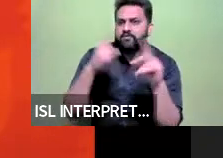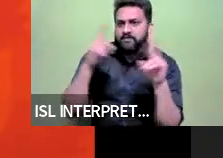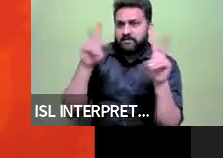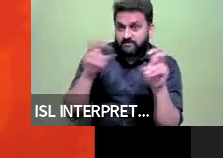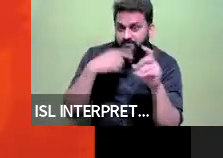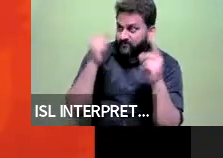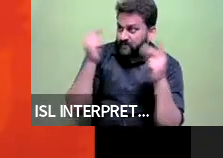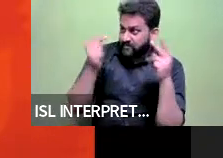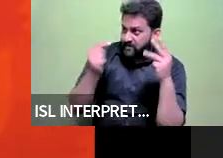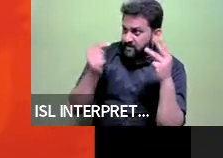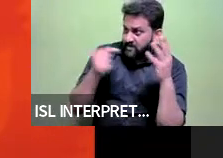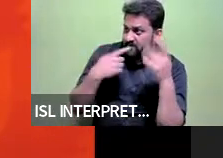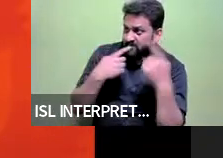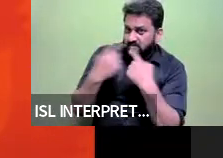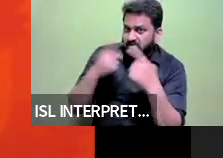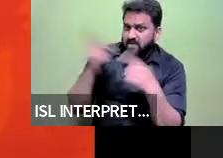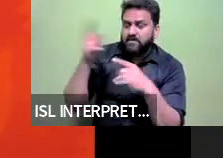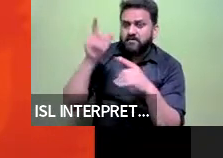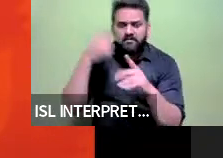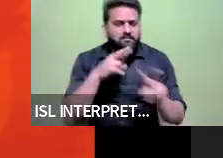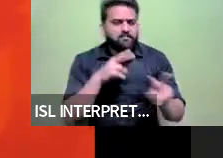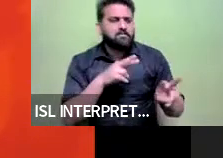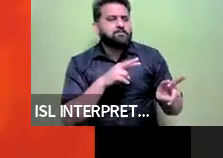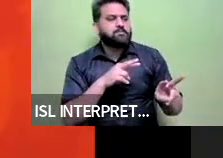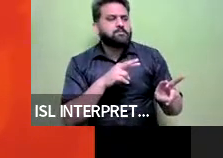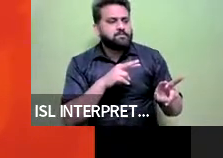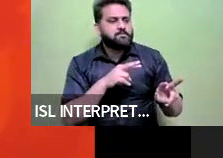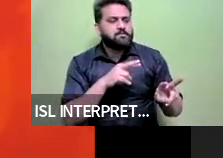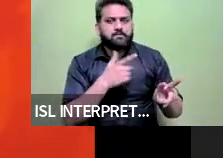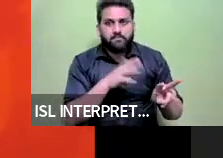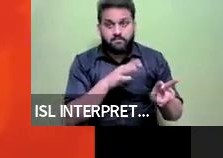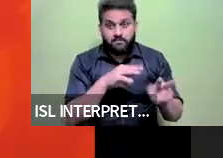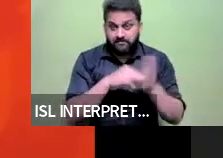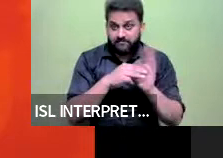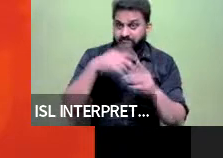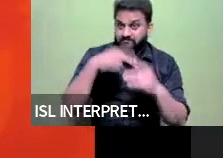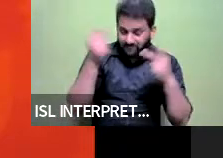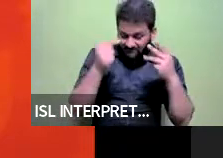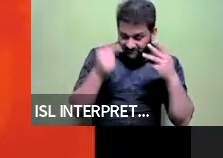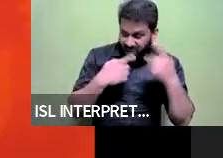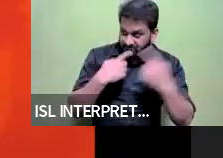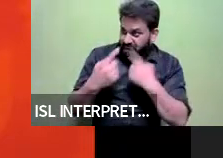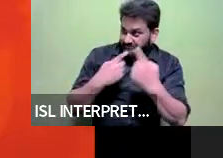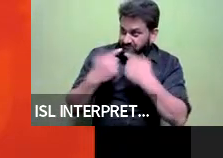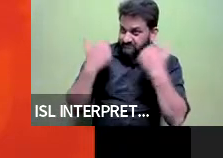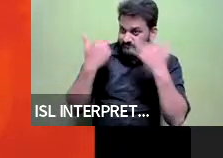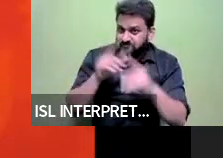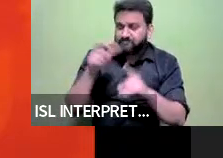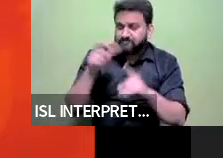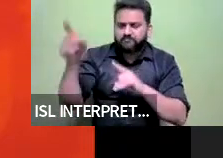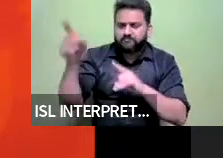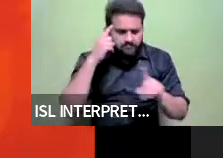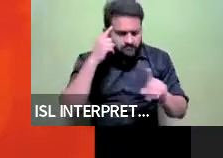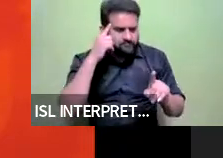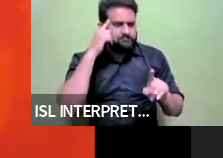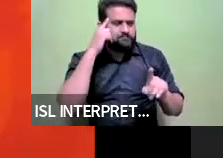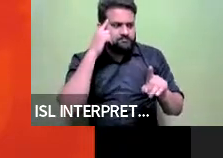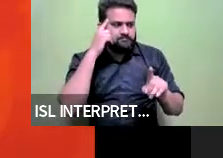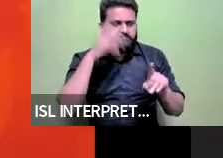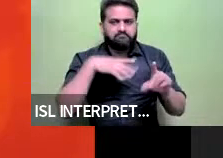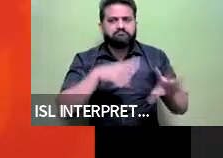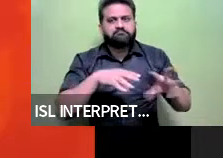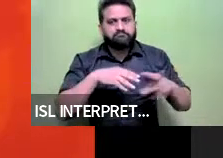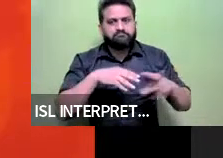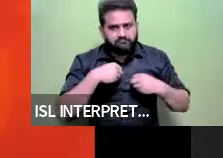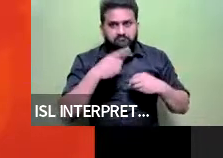things, it establishes the credibility. And whatever you say after that, it will be very well accepted by the tribunal and they will